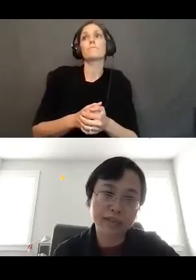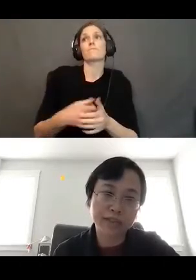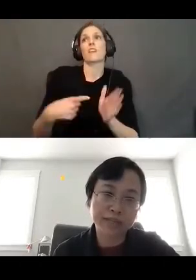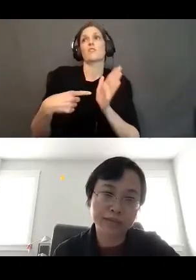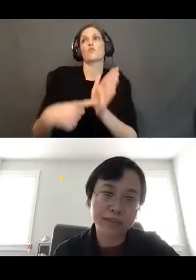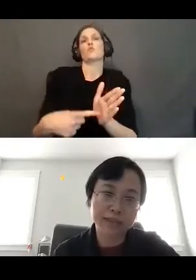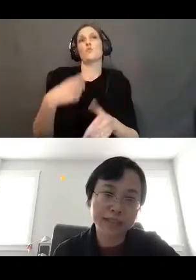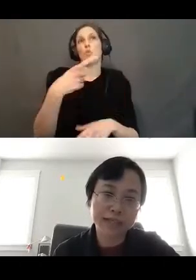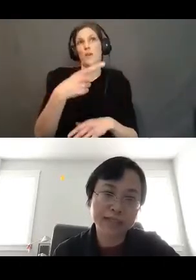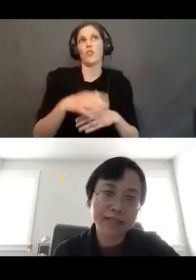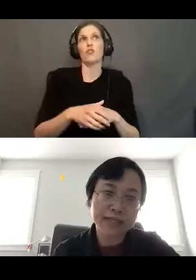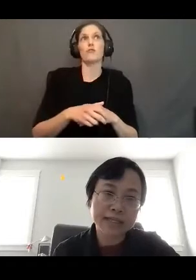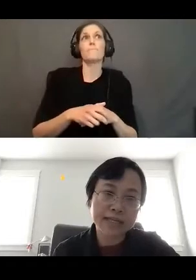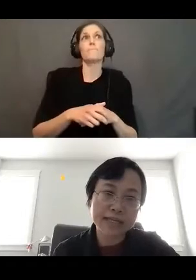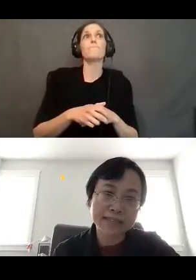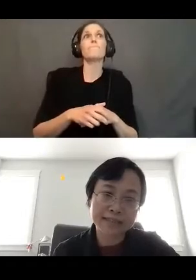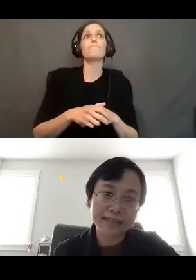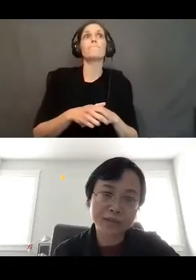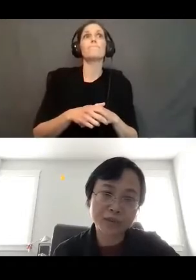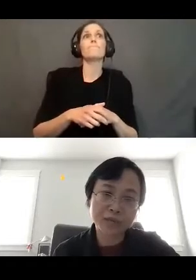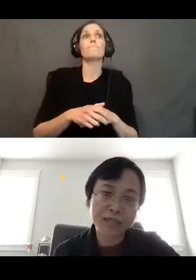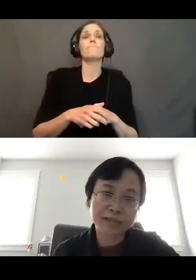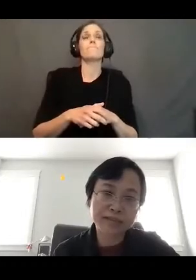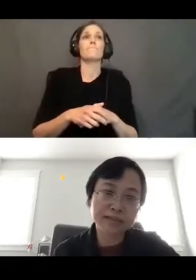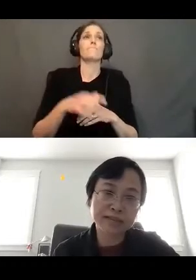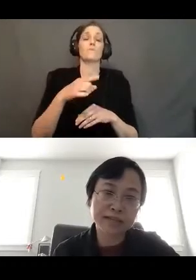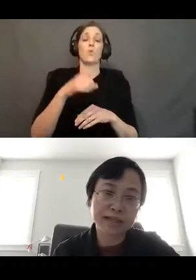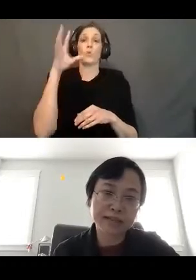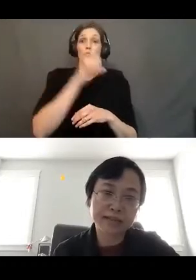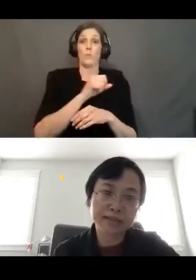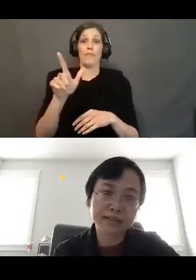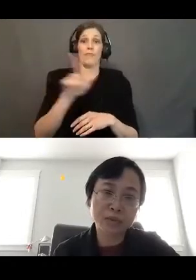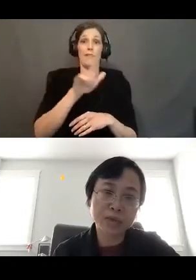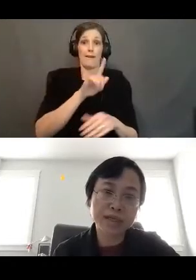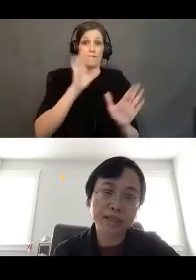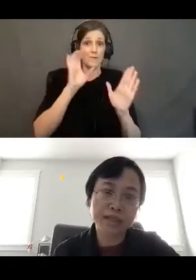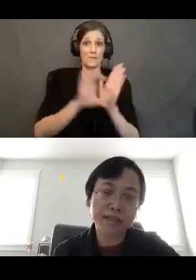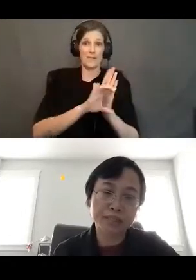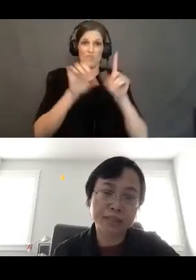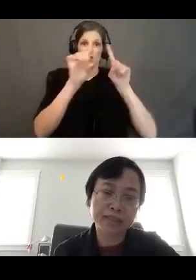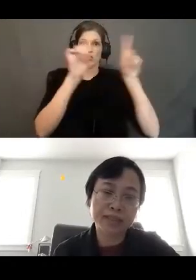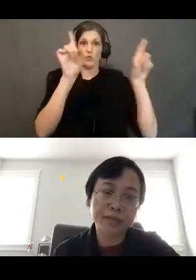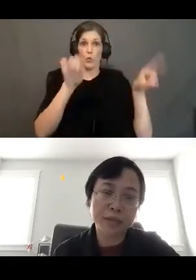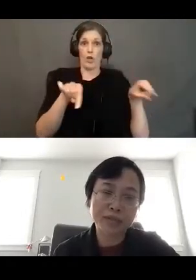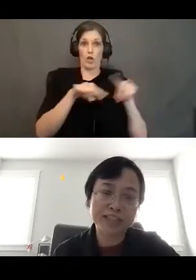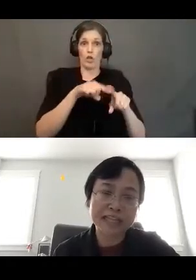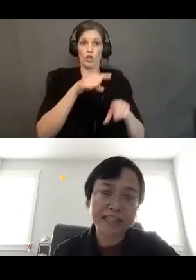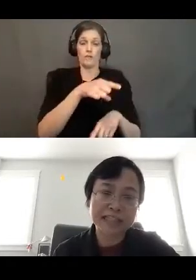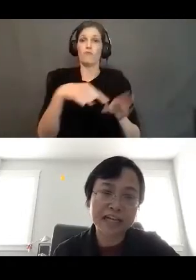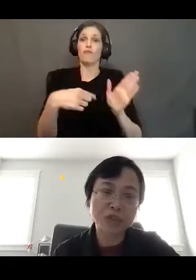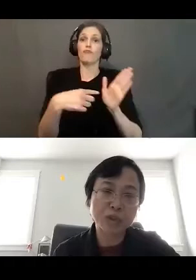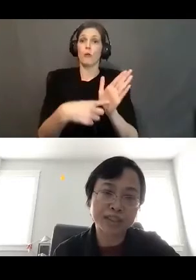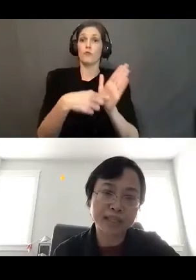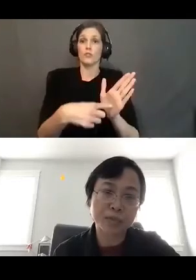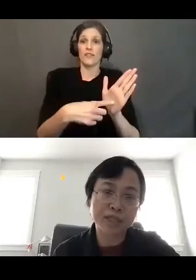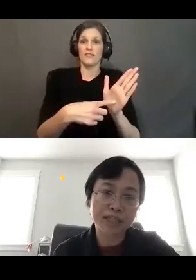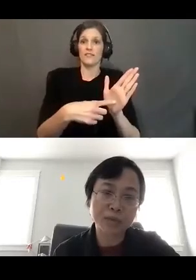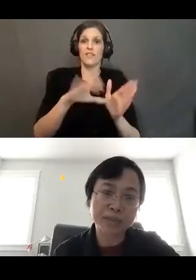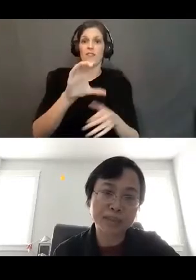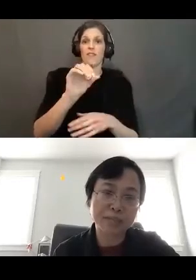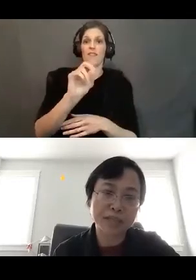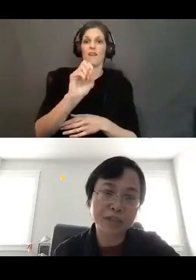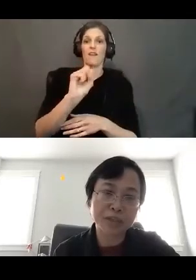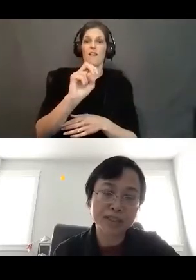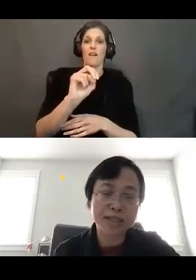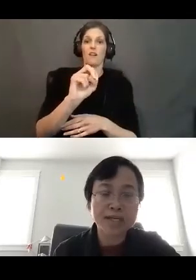plot, as you see that, let's assume that the square is basically representing the construct that we are